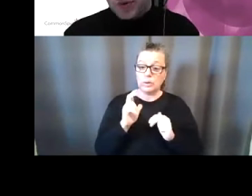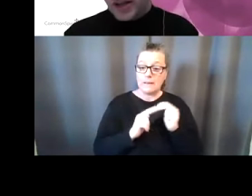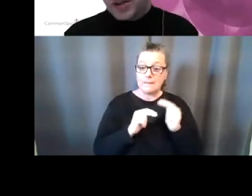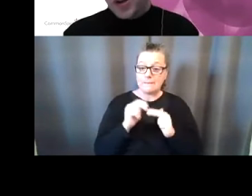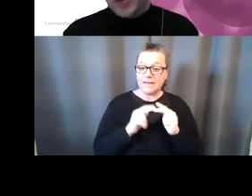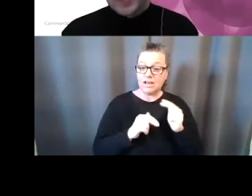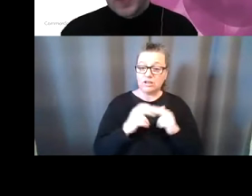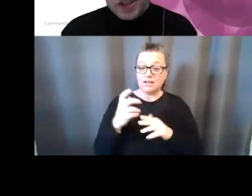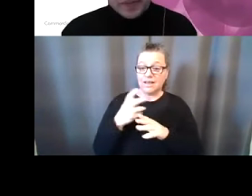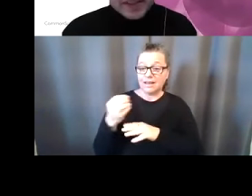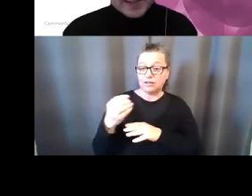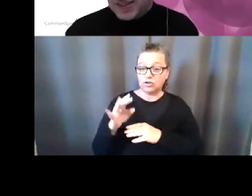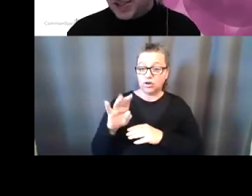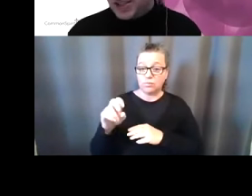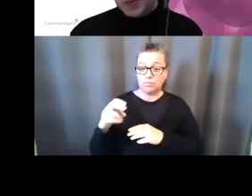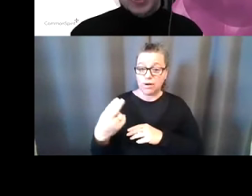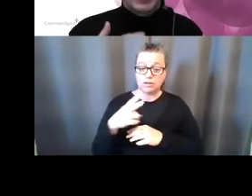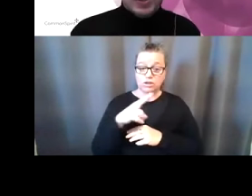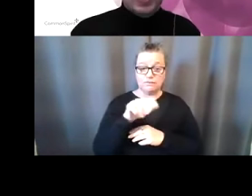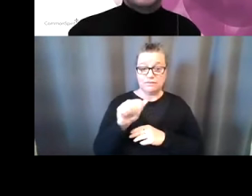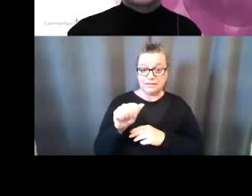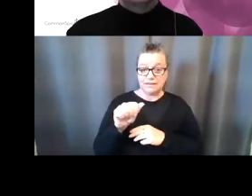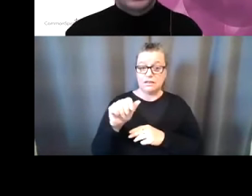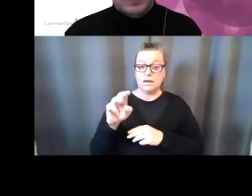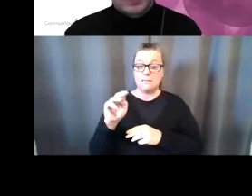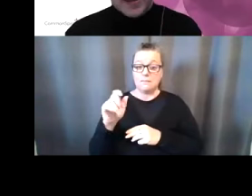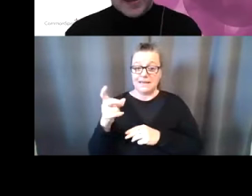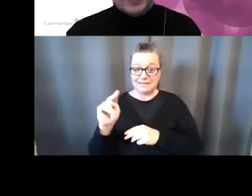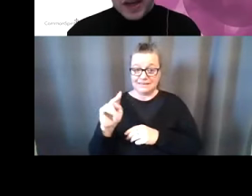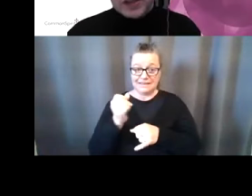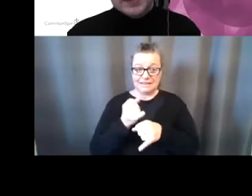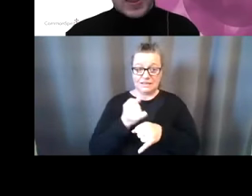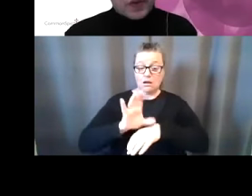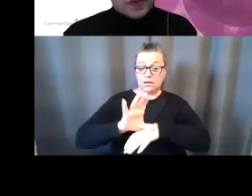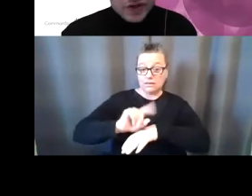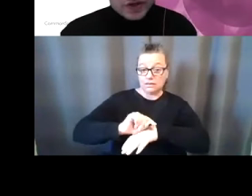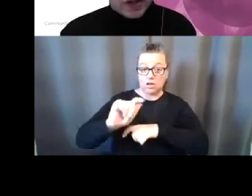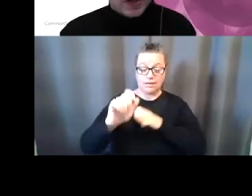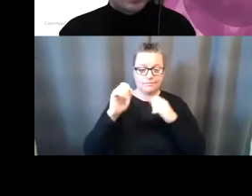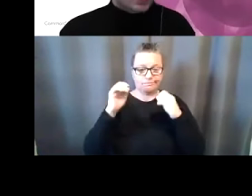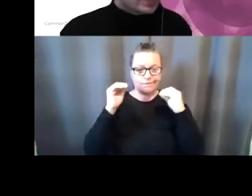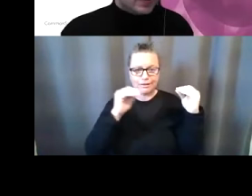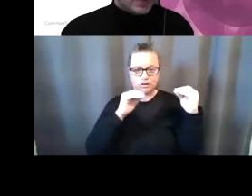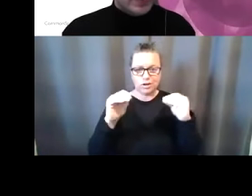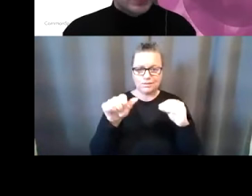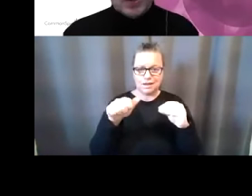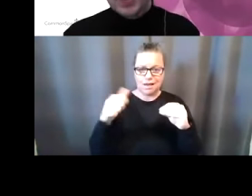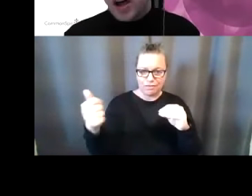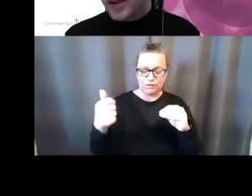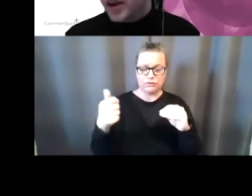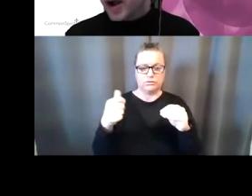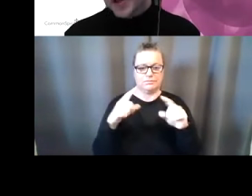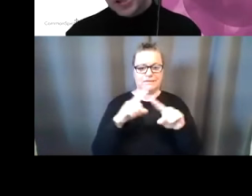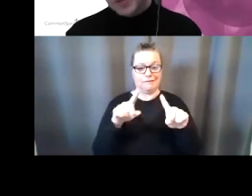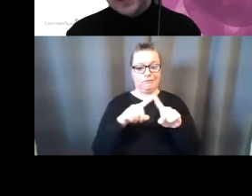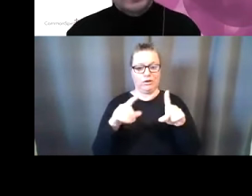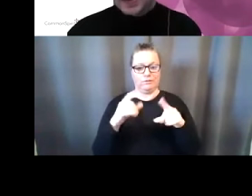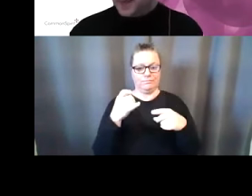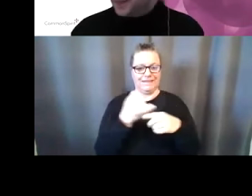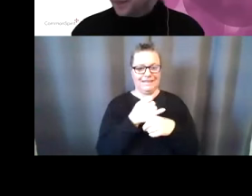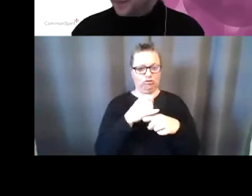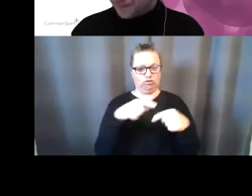external branch called the Virginia Mason Institute, which consults and educates other leaders across different industries on our